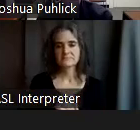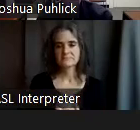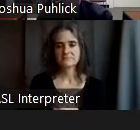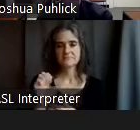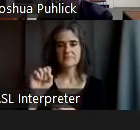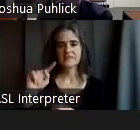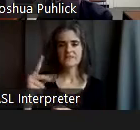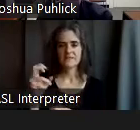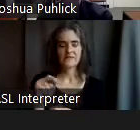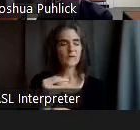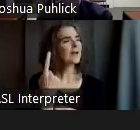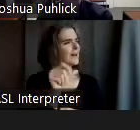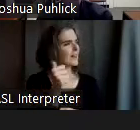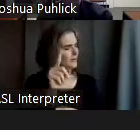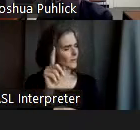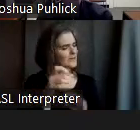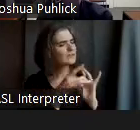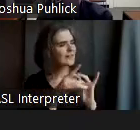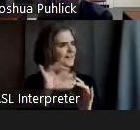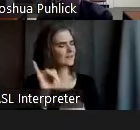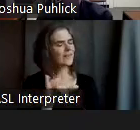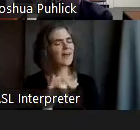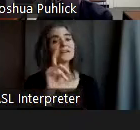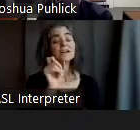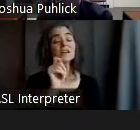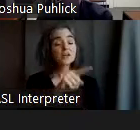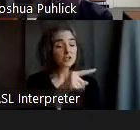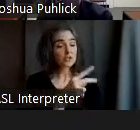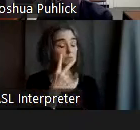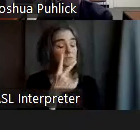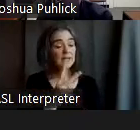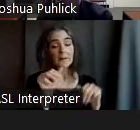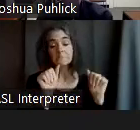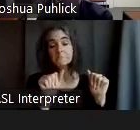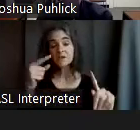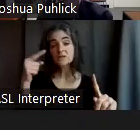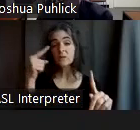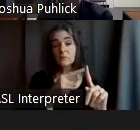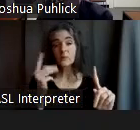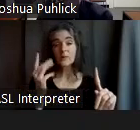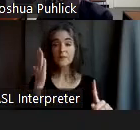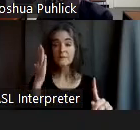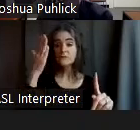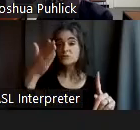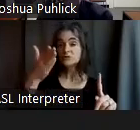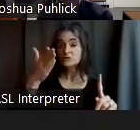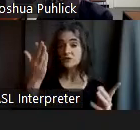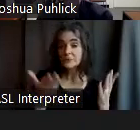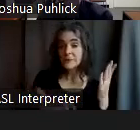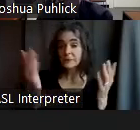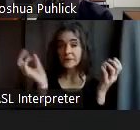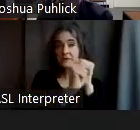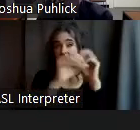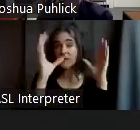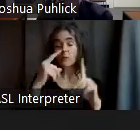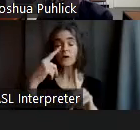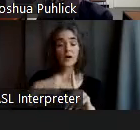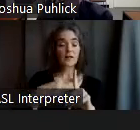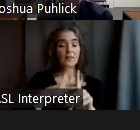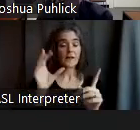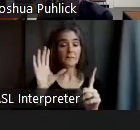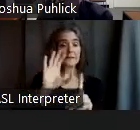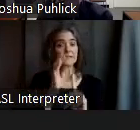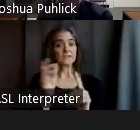We had a question related to that. Do you see a possible point in the future where climate conditions have shifted enough